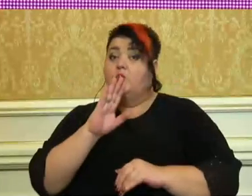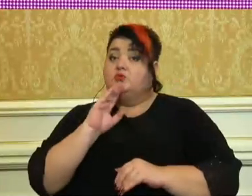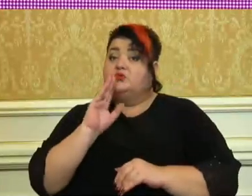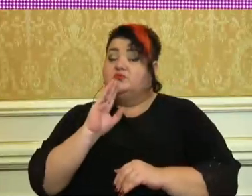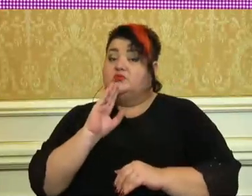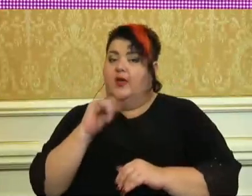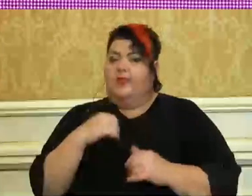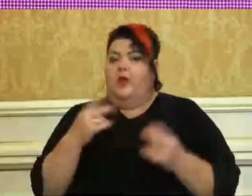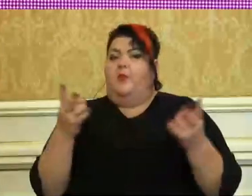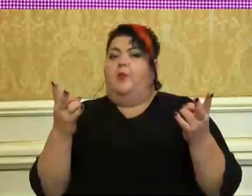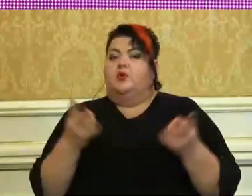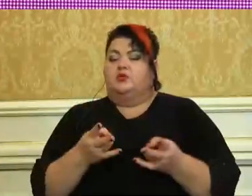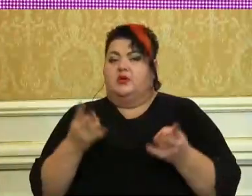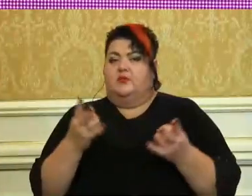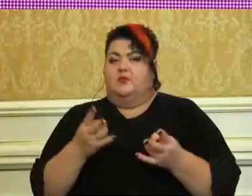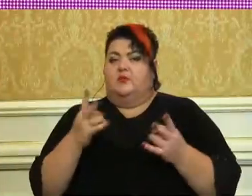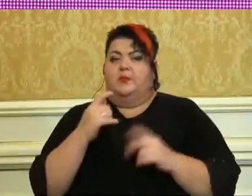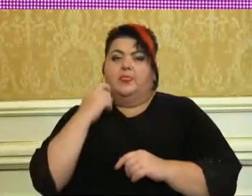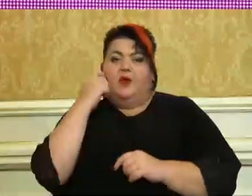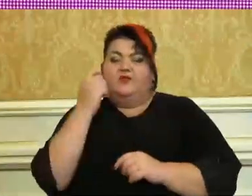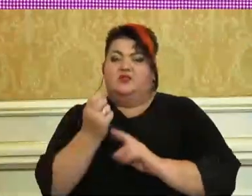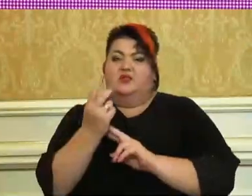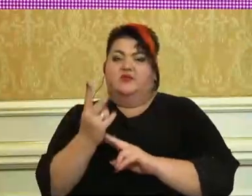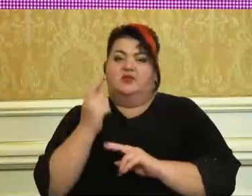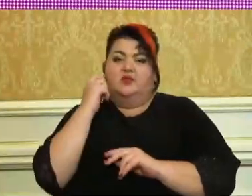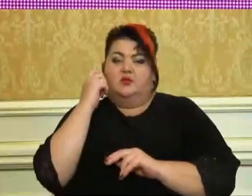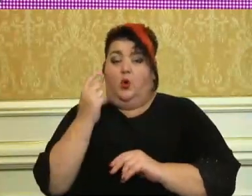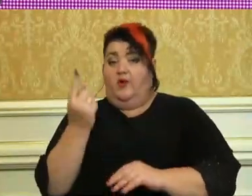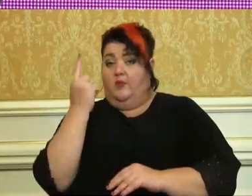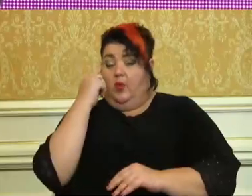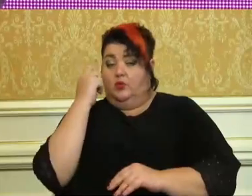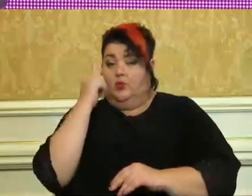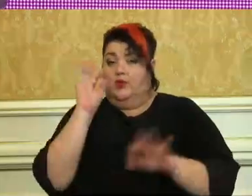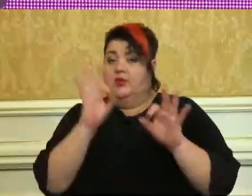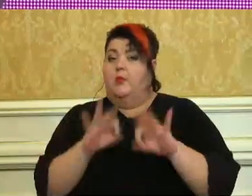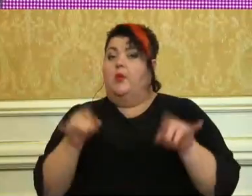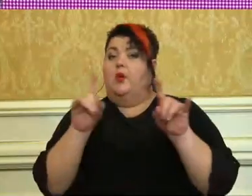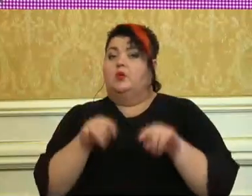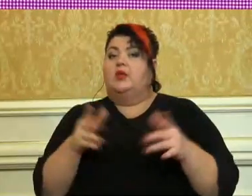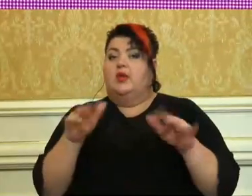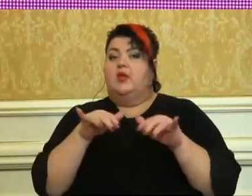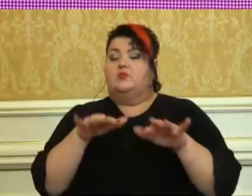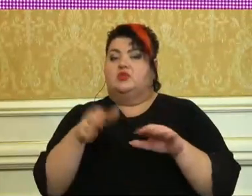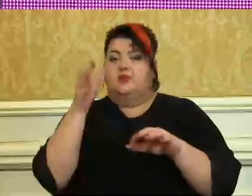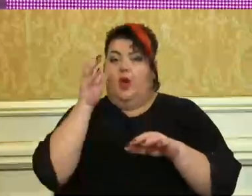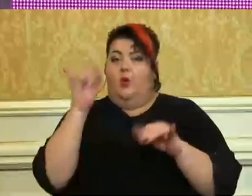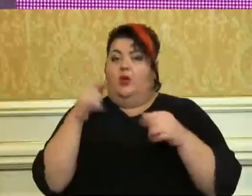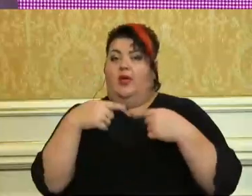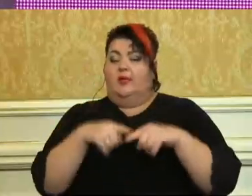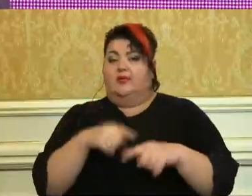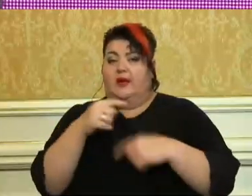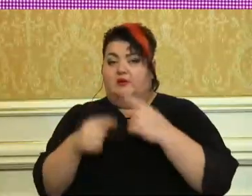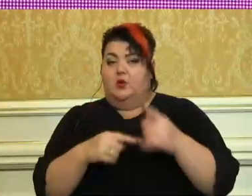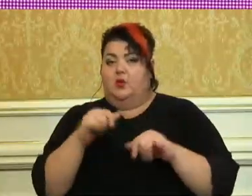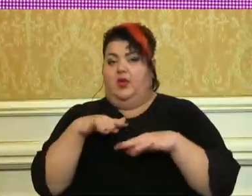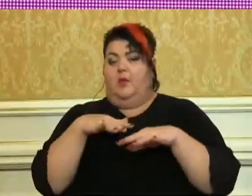in age 12 and start to think about how science and technology and engineering and mathematics, where our numbers